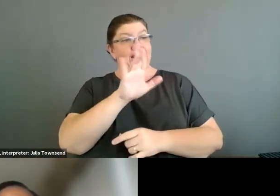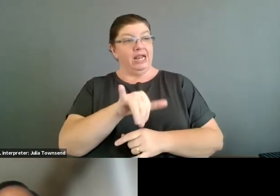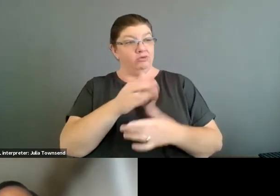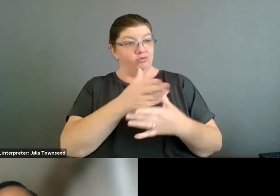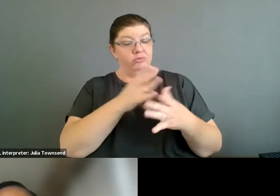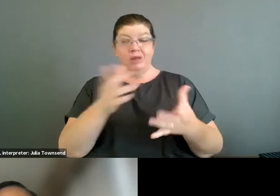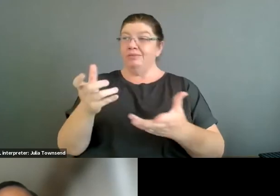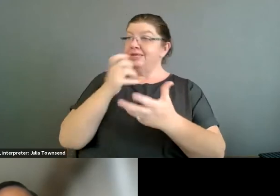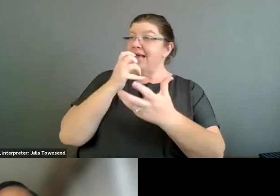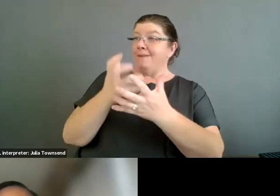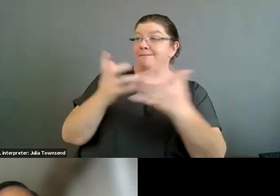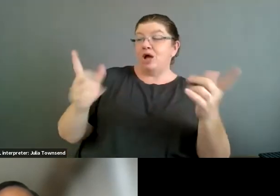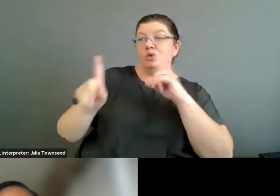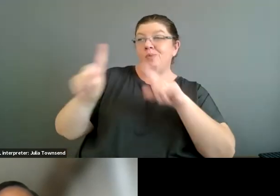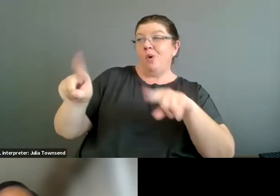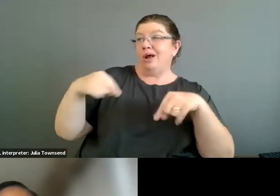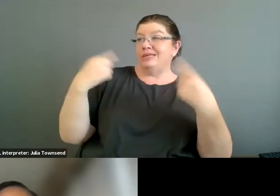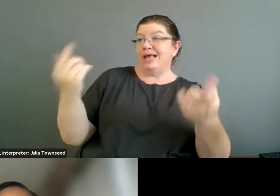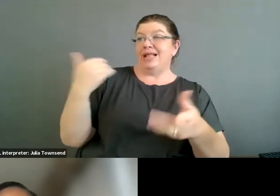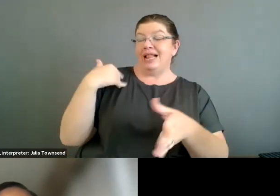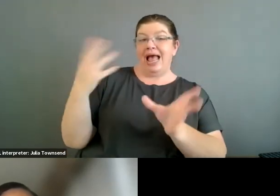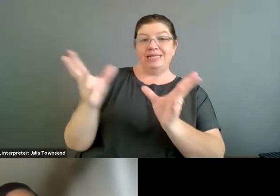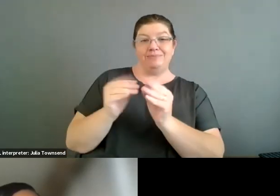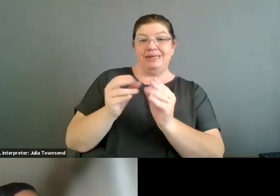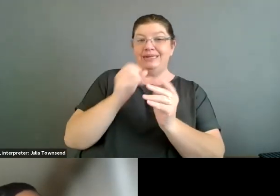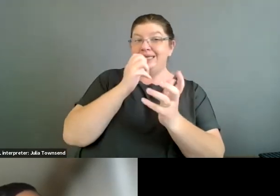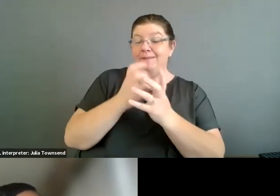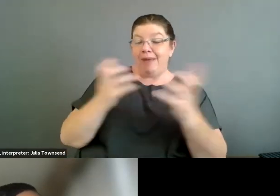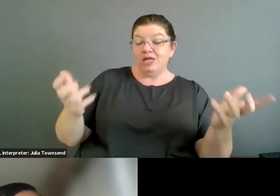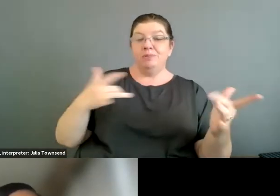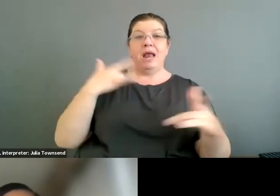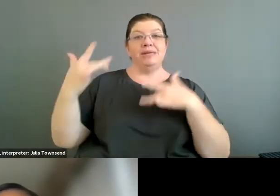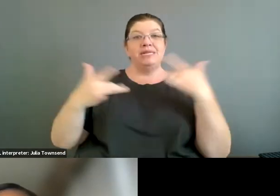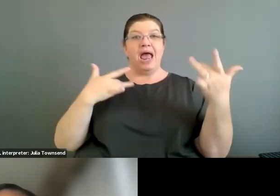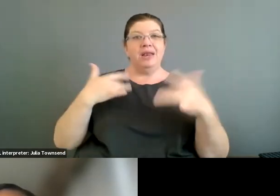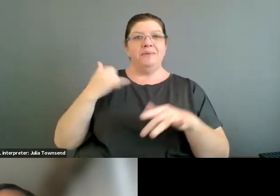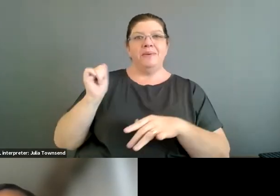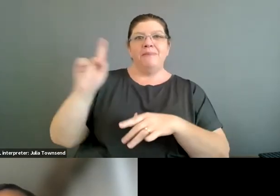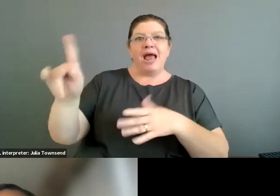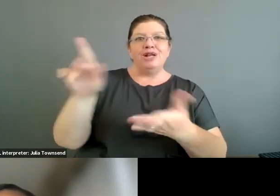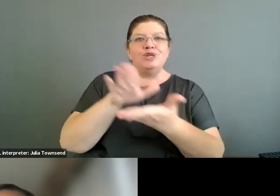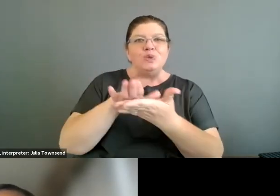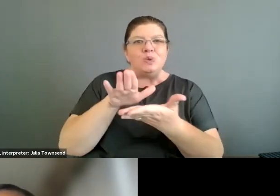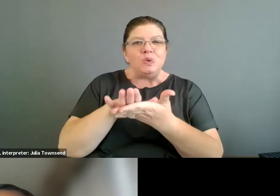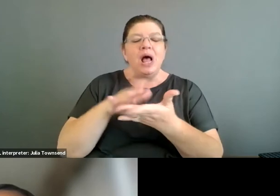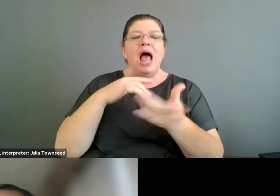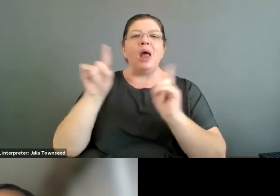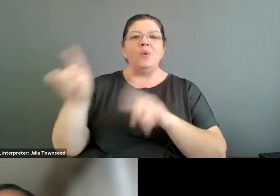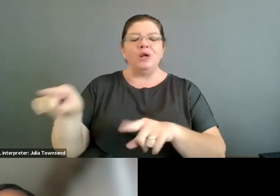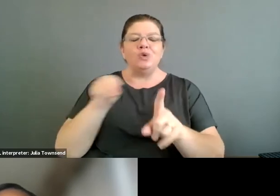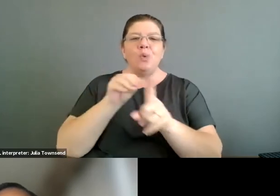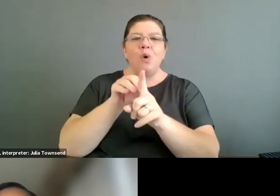to report since the last meeting, but I'm excited to go back to school. I went to orientation today.